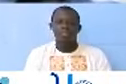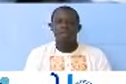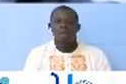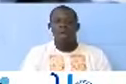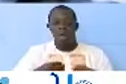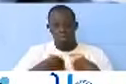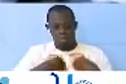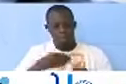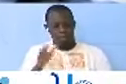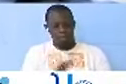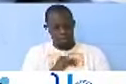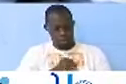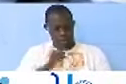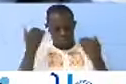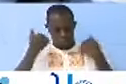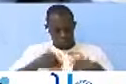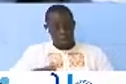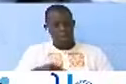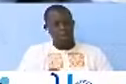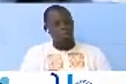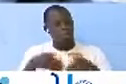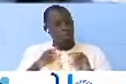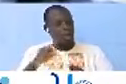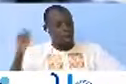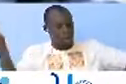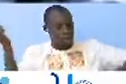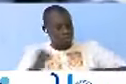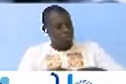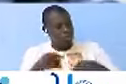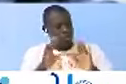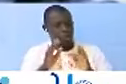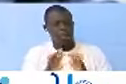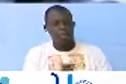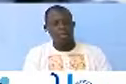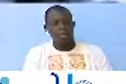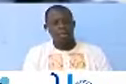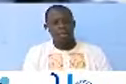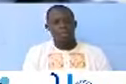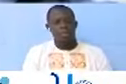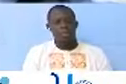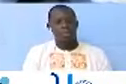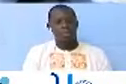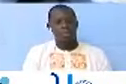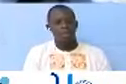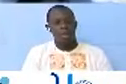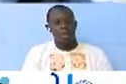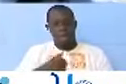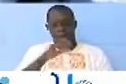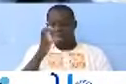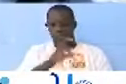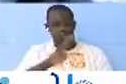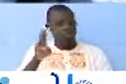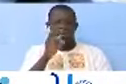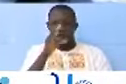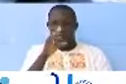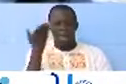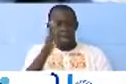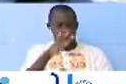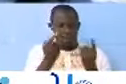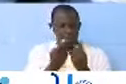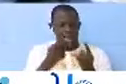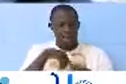The shirt he was wearing. Yabutel nyame. The way they beat him, maybe in the phone of the phone or I cannot say anything about